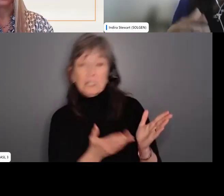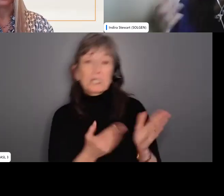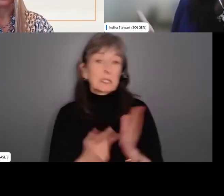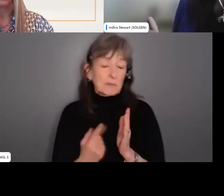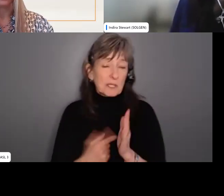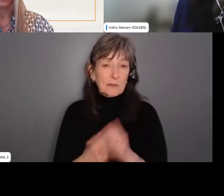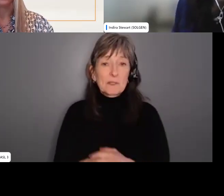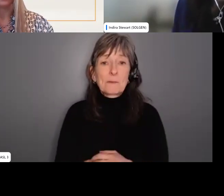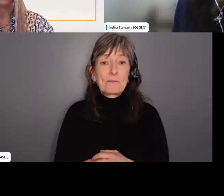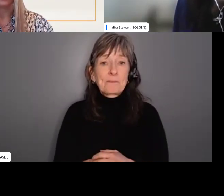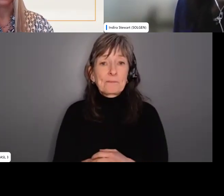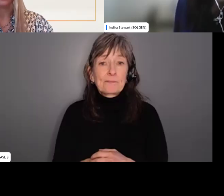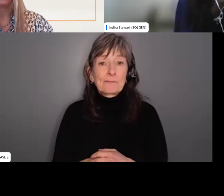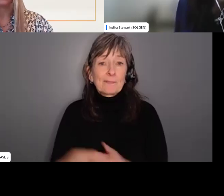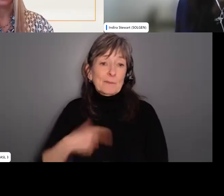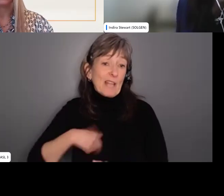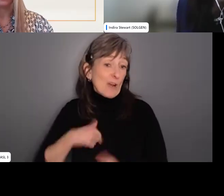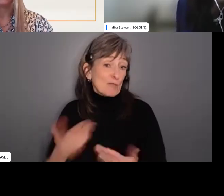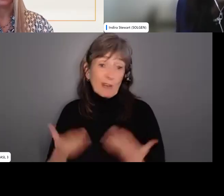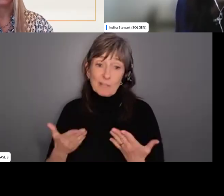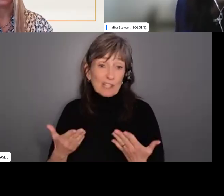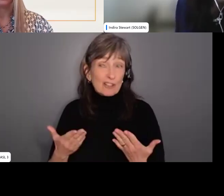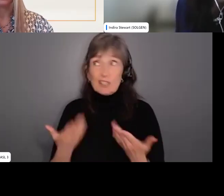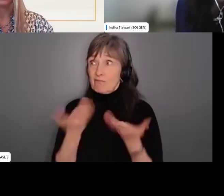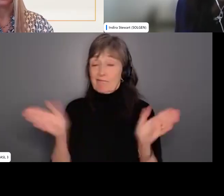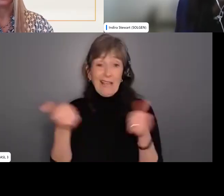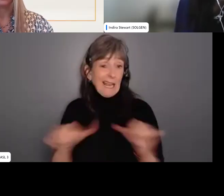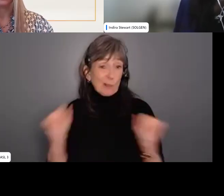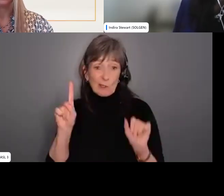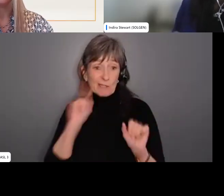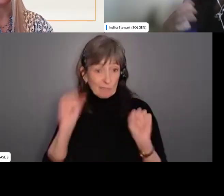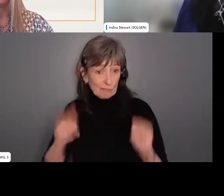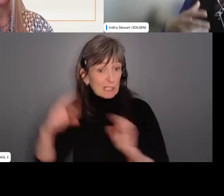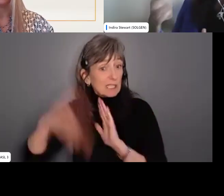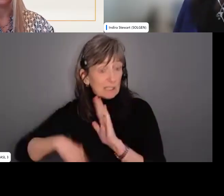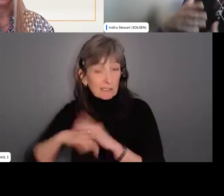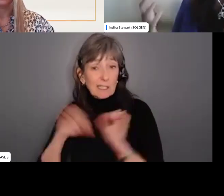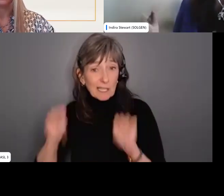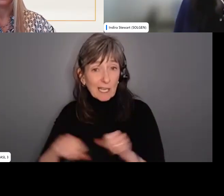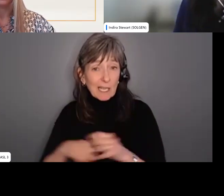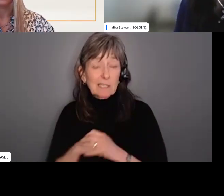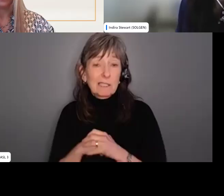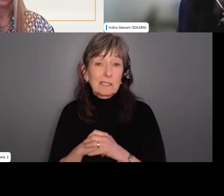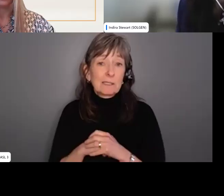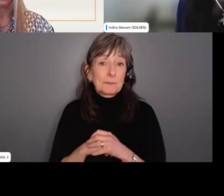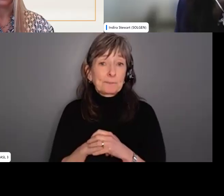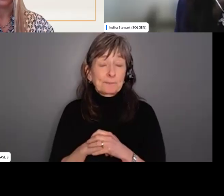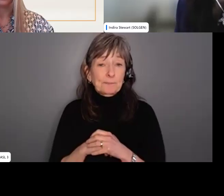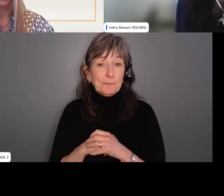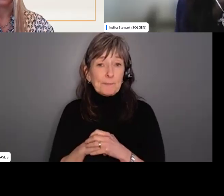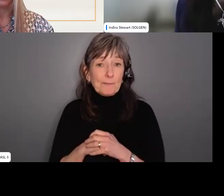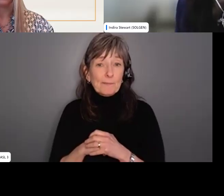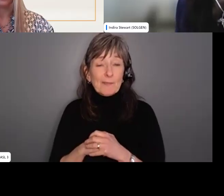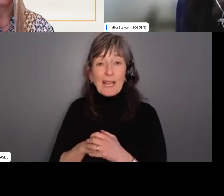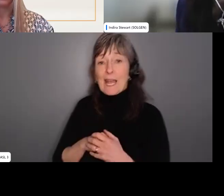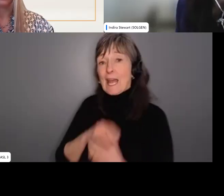and the recommendations are publicly available, as Hannah said. Both the recommendations and the recommendation responses